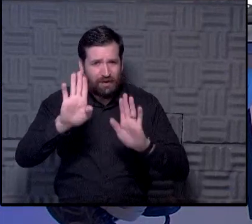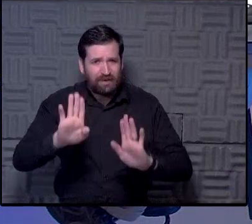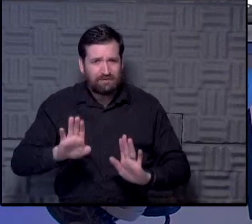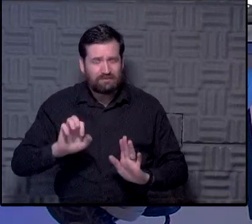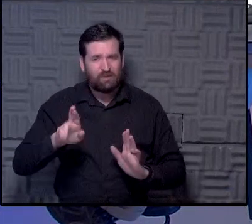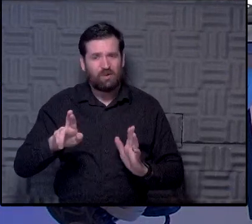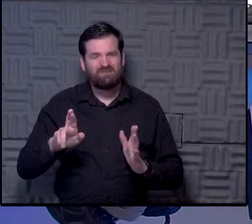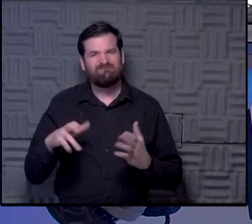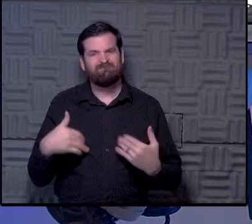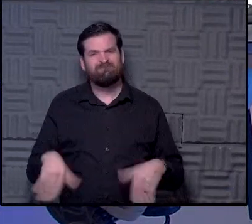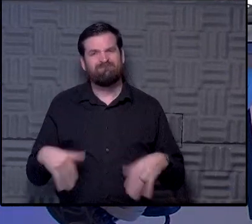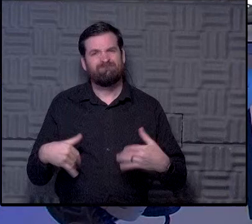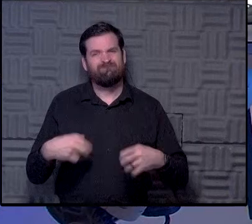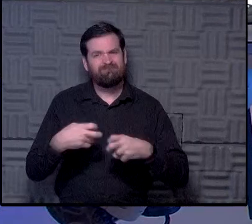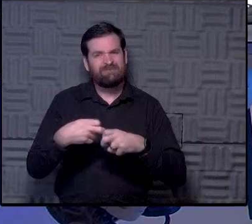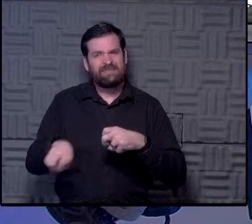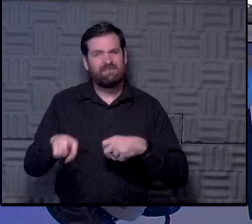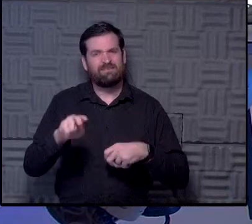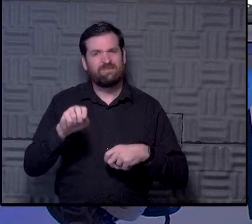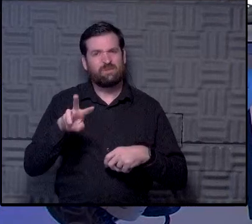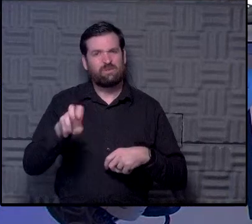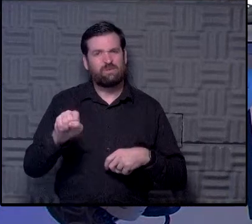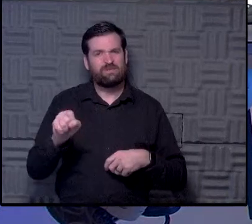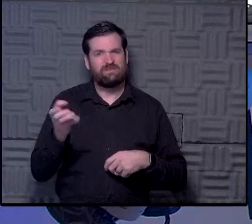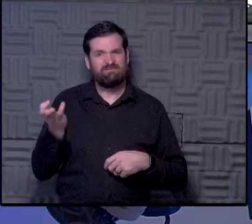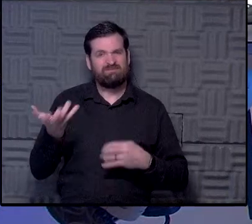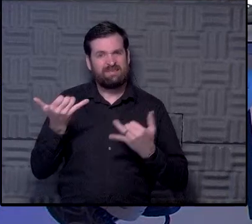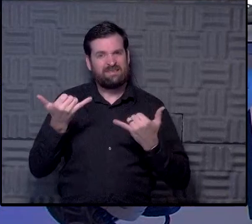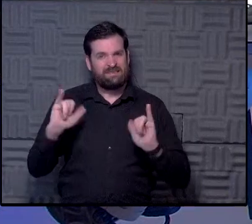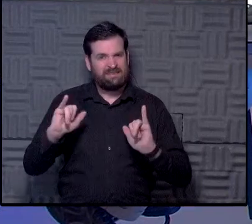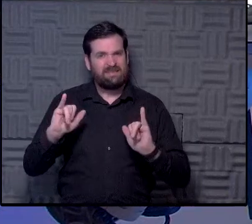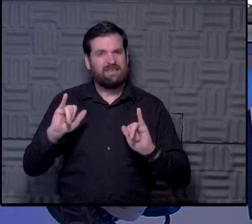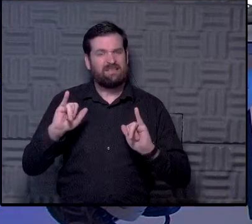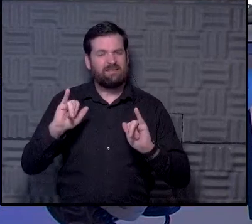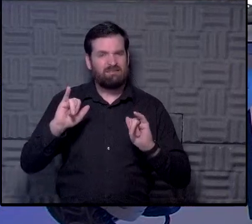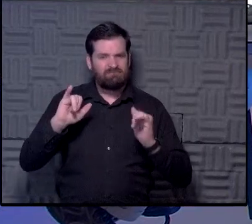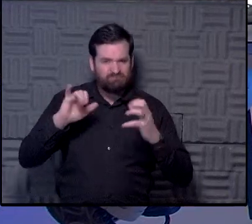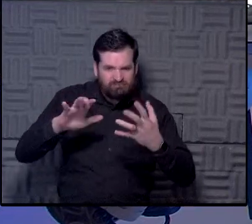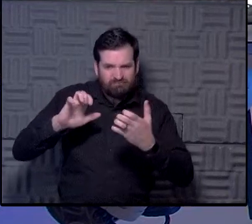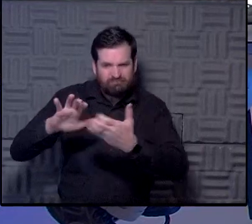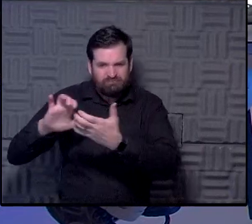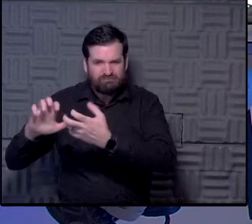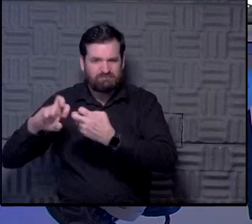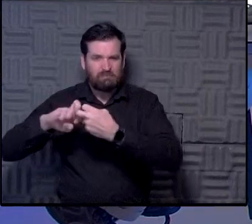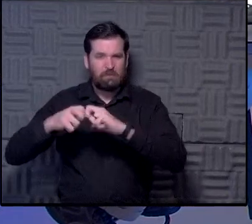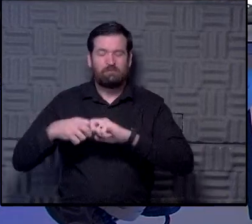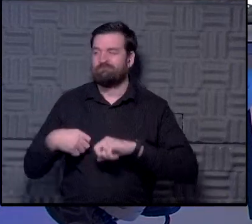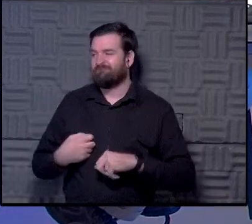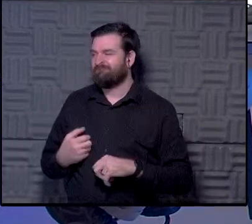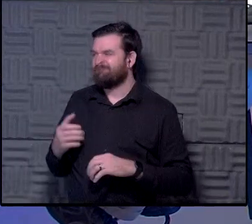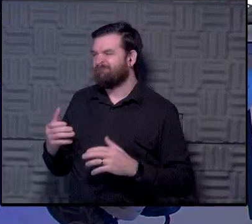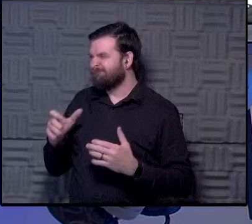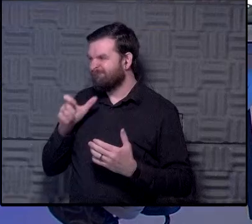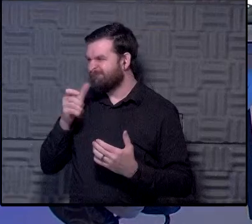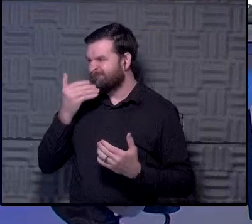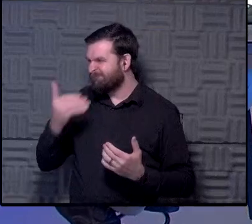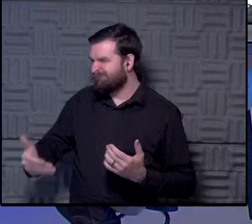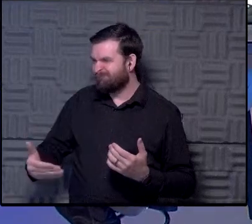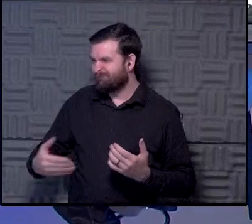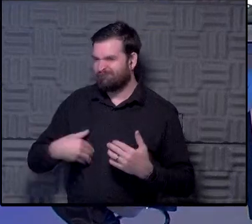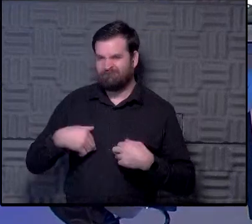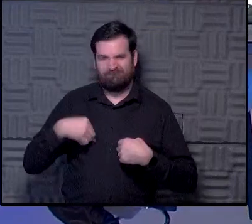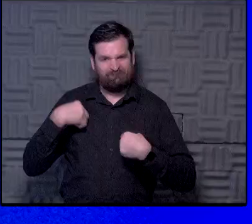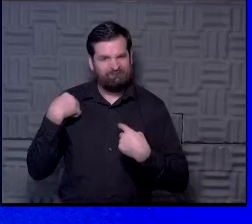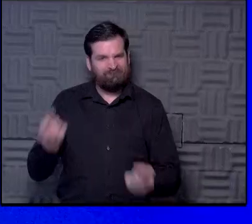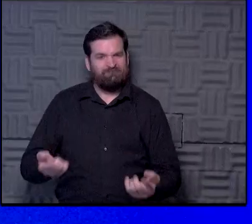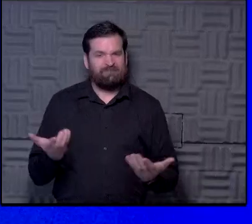really kind of tough news that this darn guy is out there still causing all that trouble for us, Hawkeye? I think it's too bad. It's too bad we've had to be here for